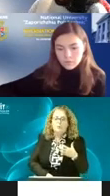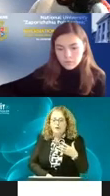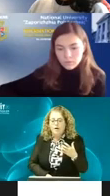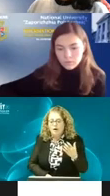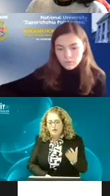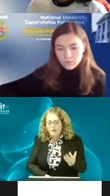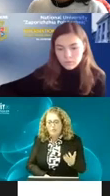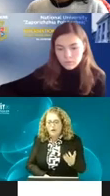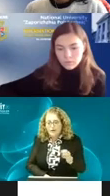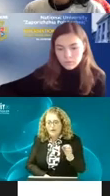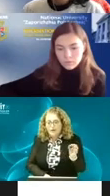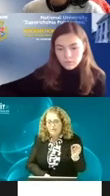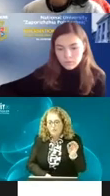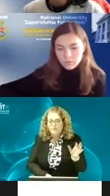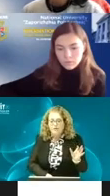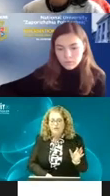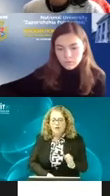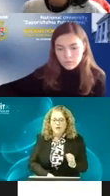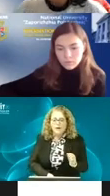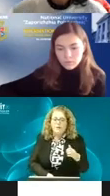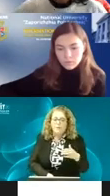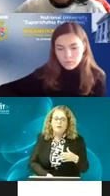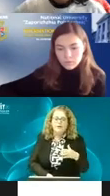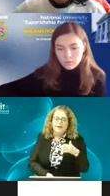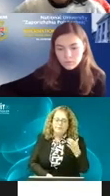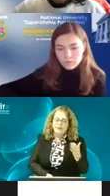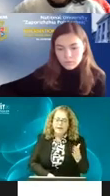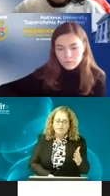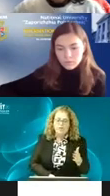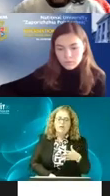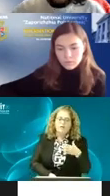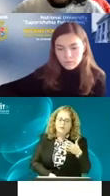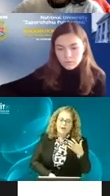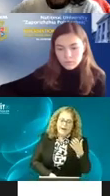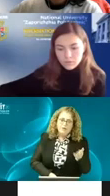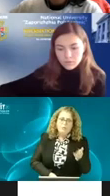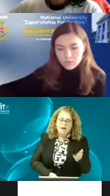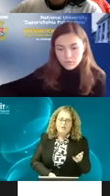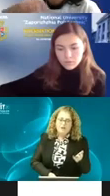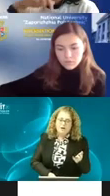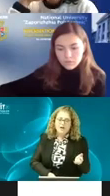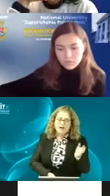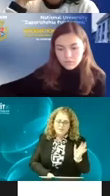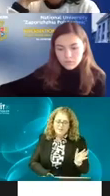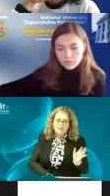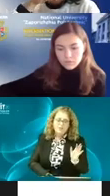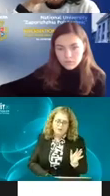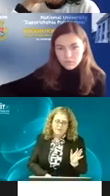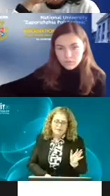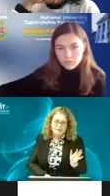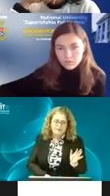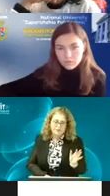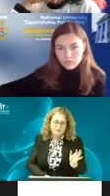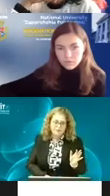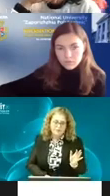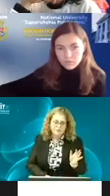you a little movie, okay, about an application of an animal avatar. See for